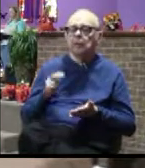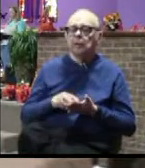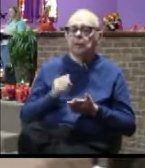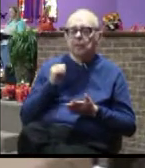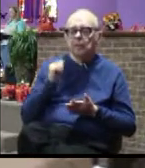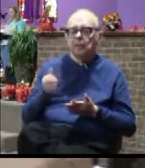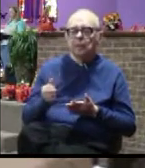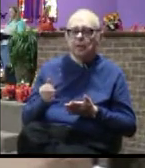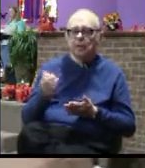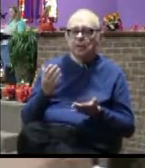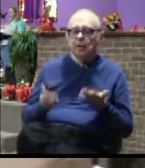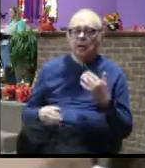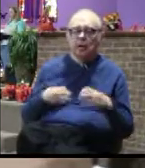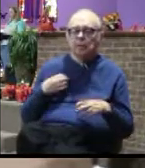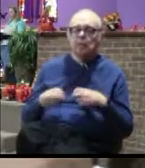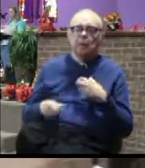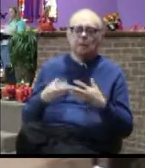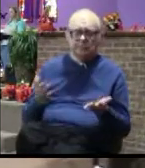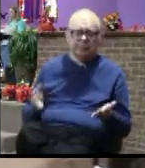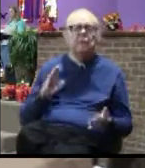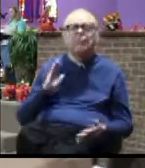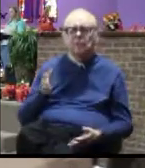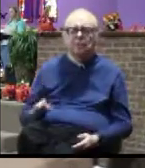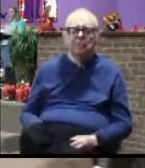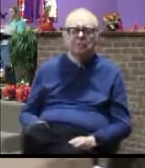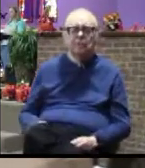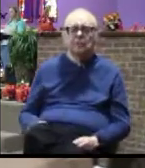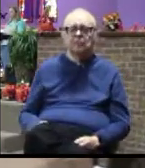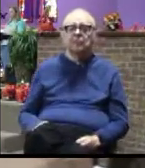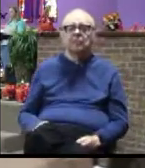when you get up tomorrow you're probably going to have issues and you're probably going to have problems